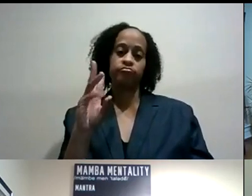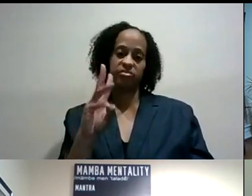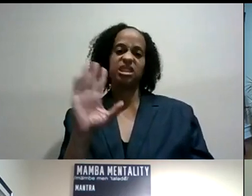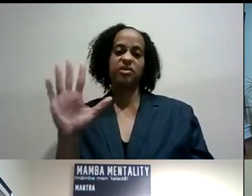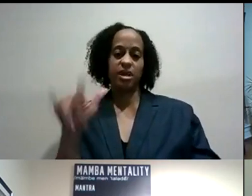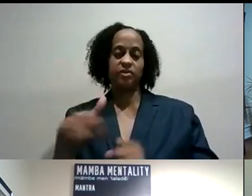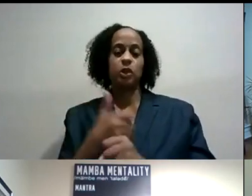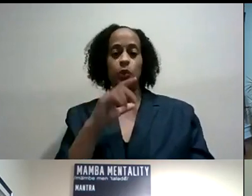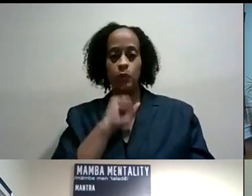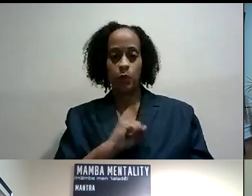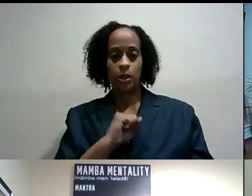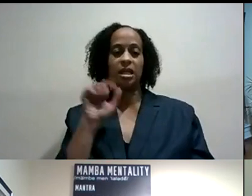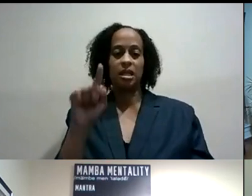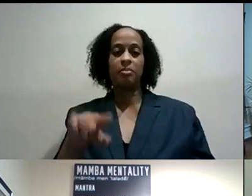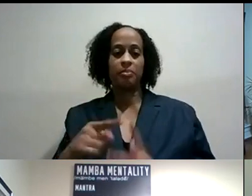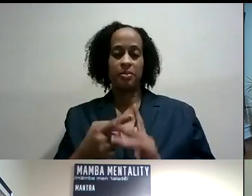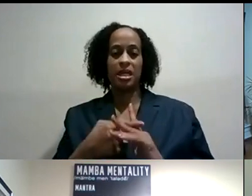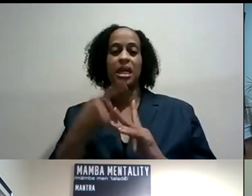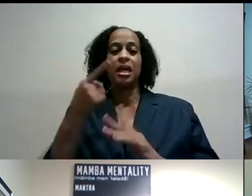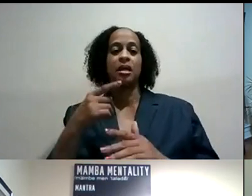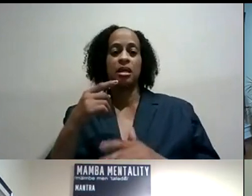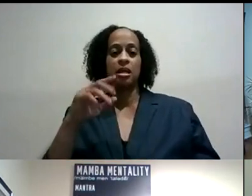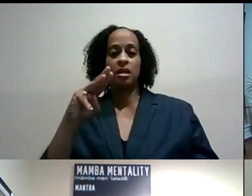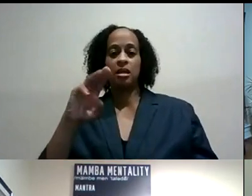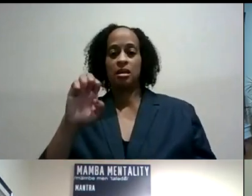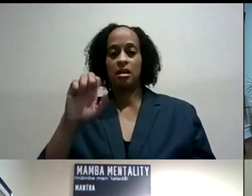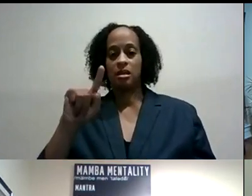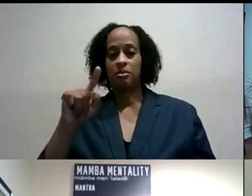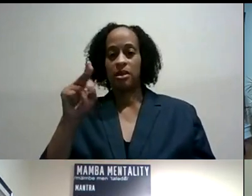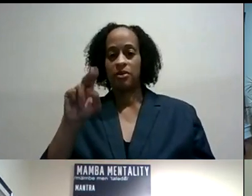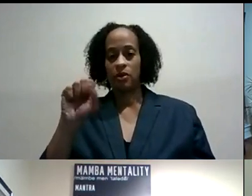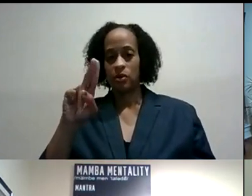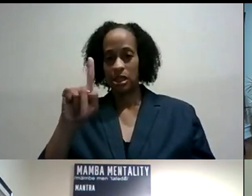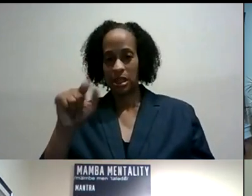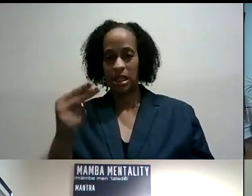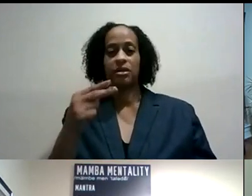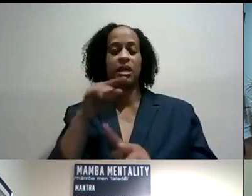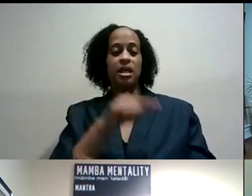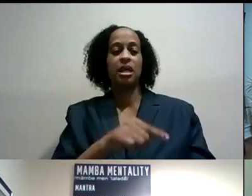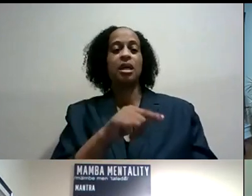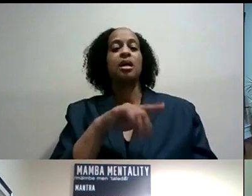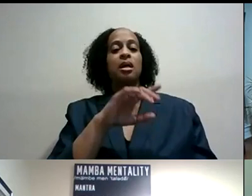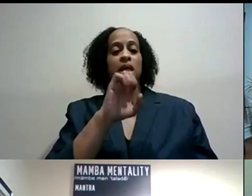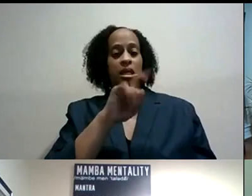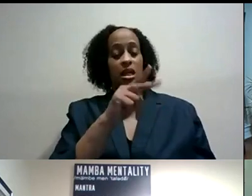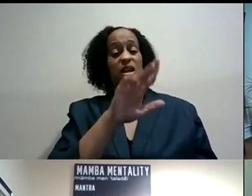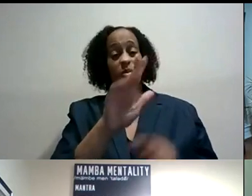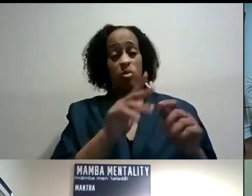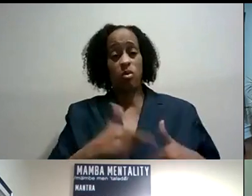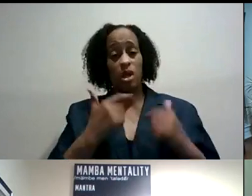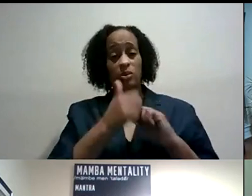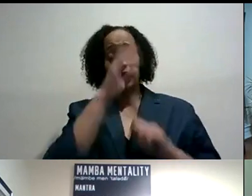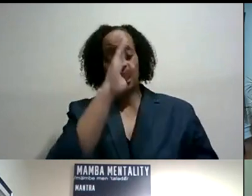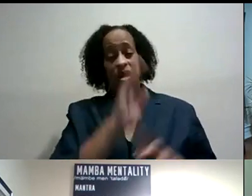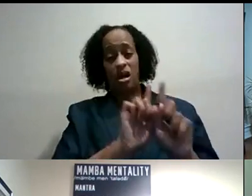65 years old, he began Methuselah, and Enoch walked with God 300 years and had sons and daughters. So this Enoch